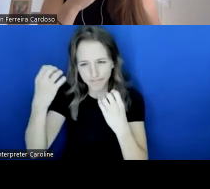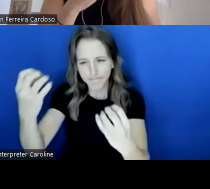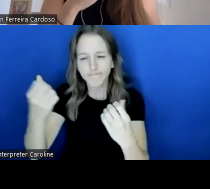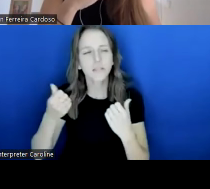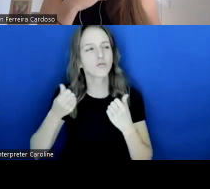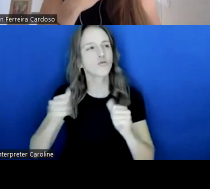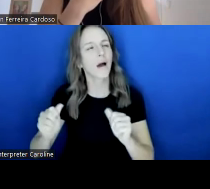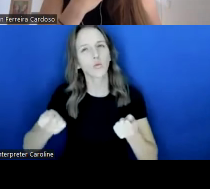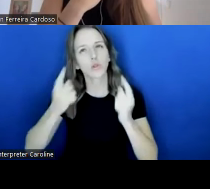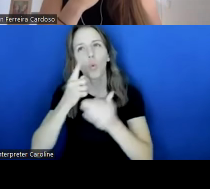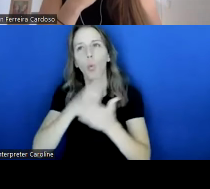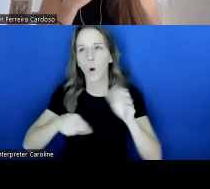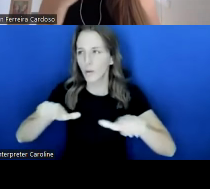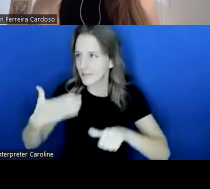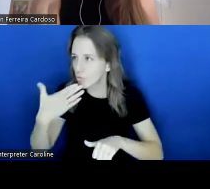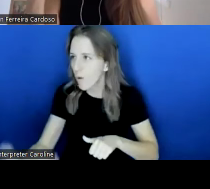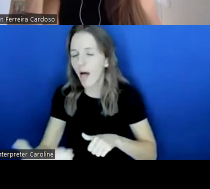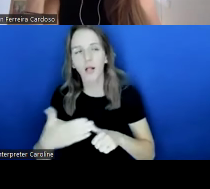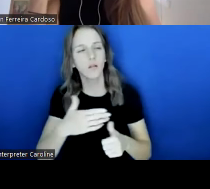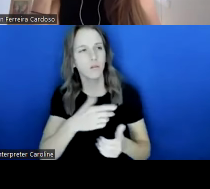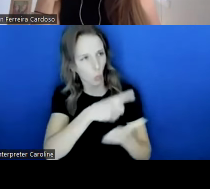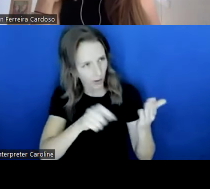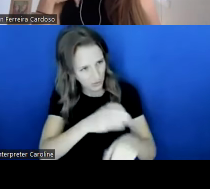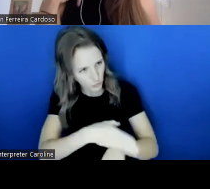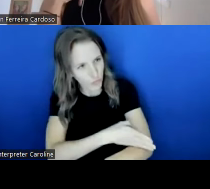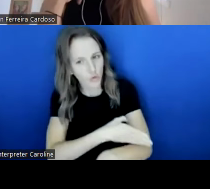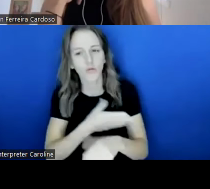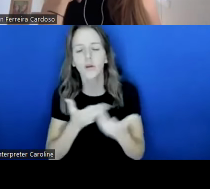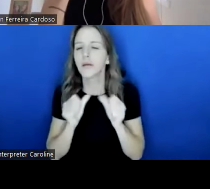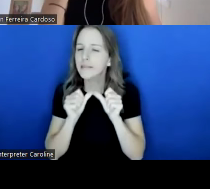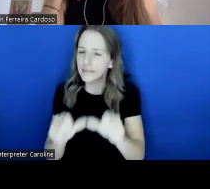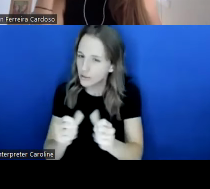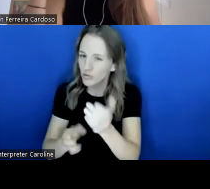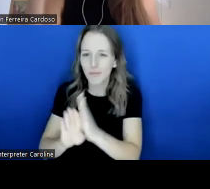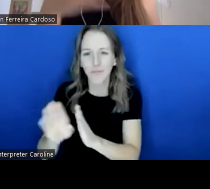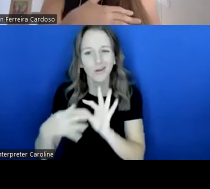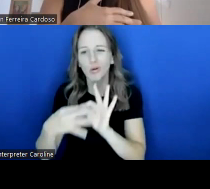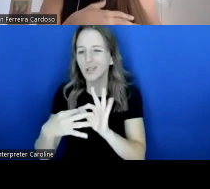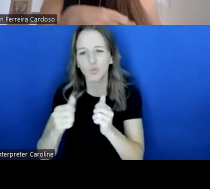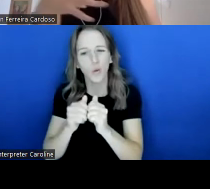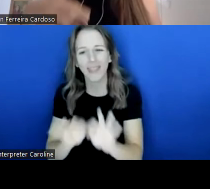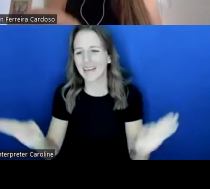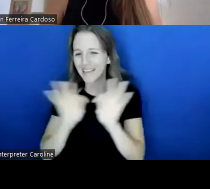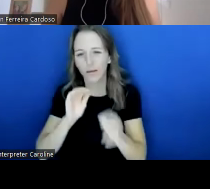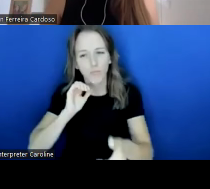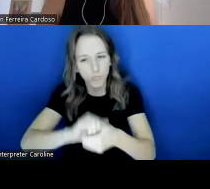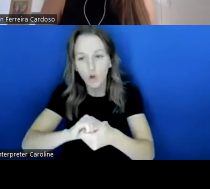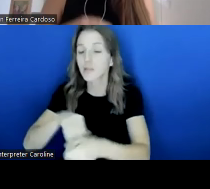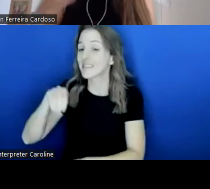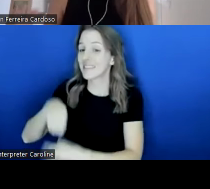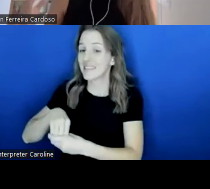and where we can improve. We're continuing to build relationships with key partners, both external to DPH and within